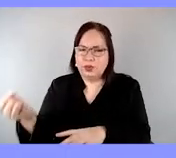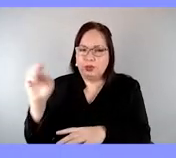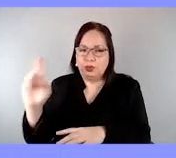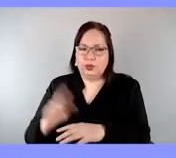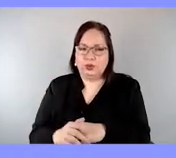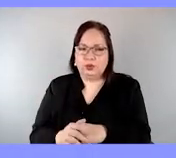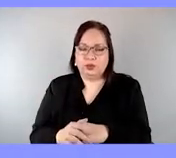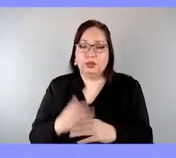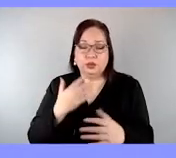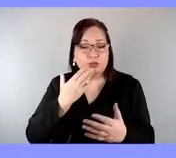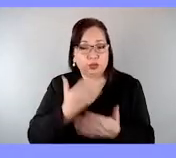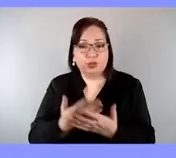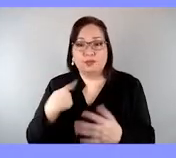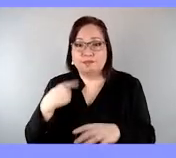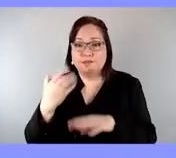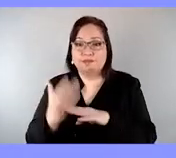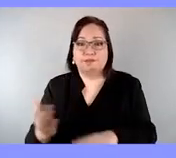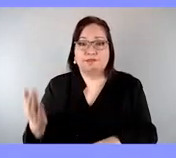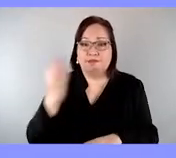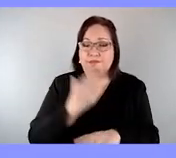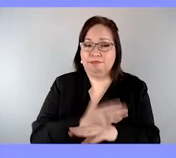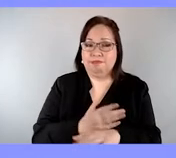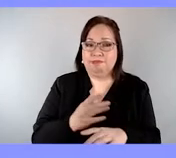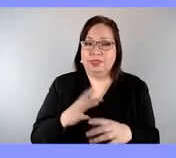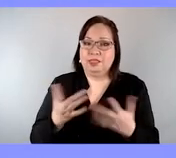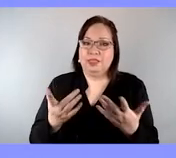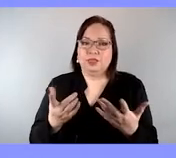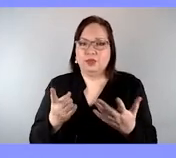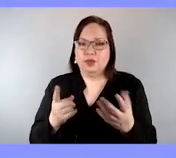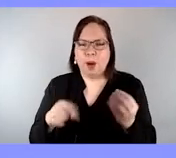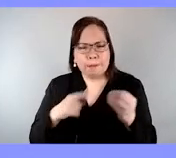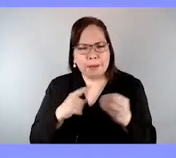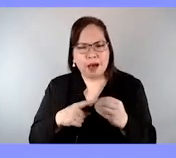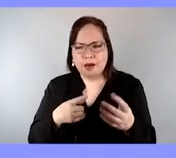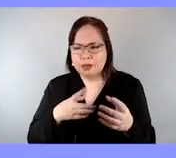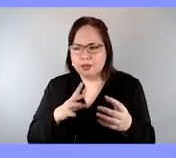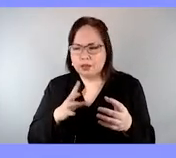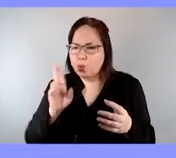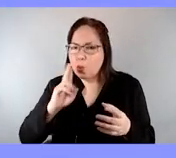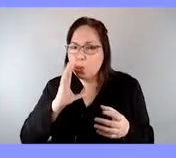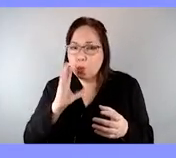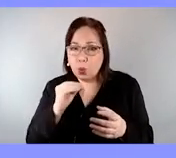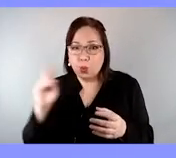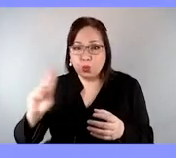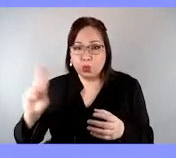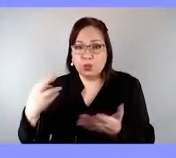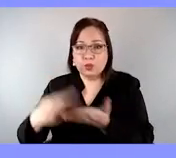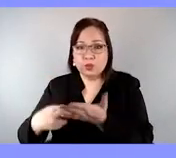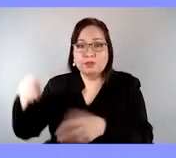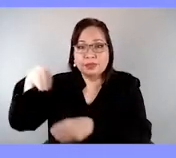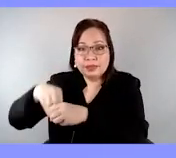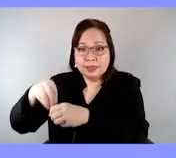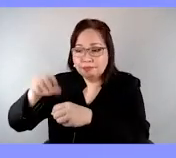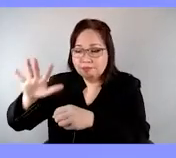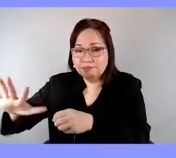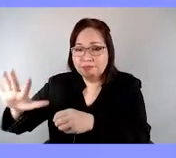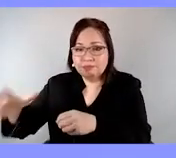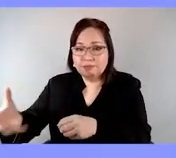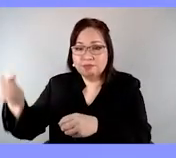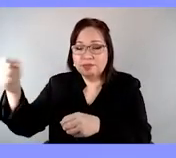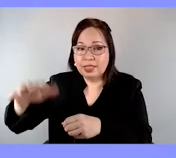important change insofar as controlling resources within their